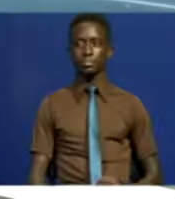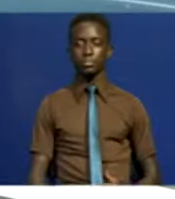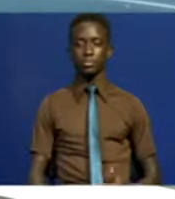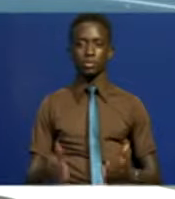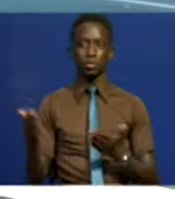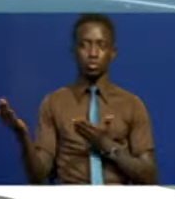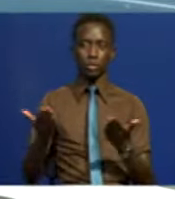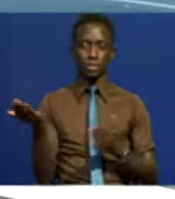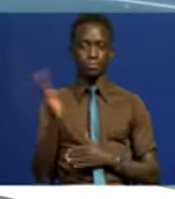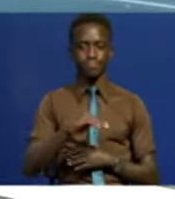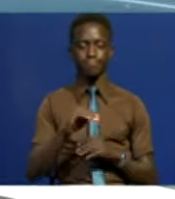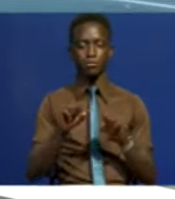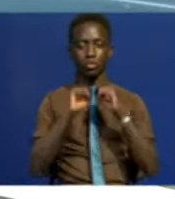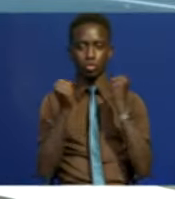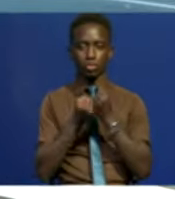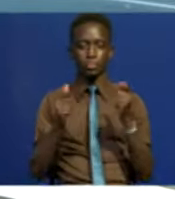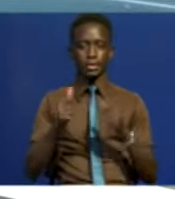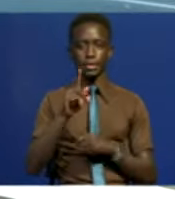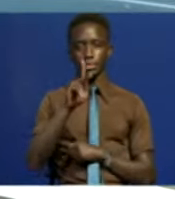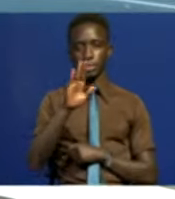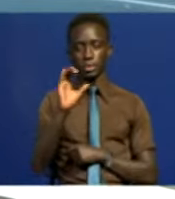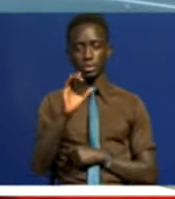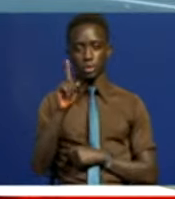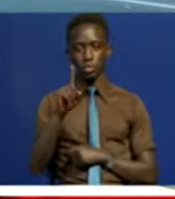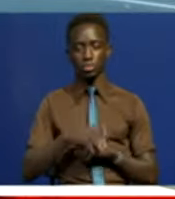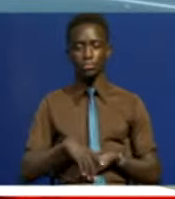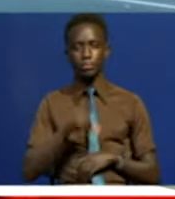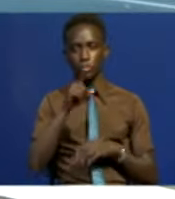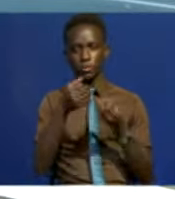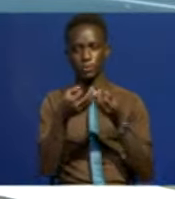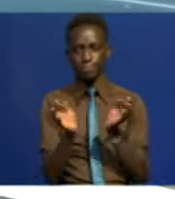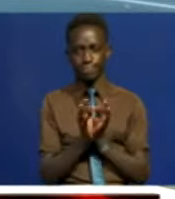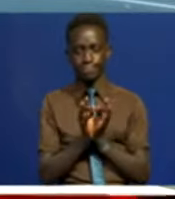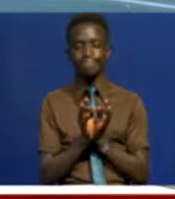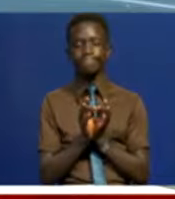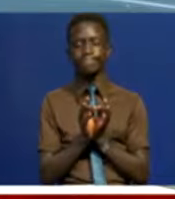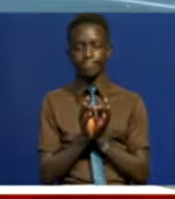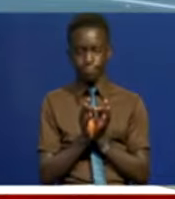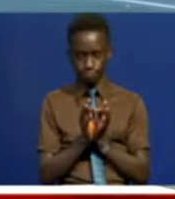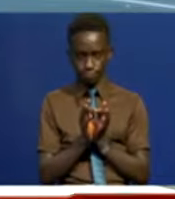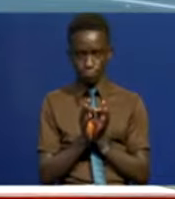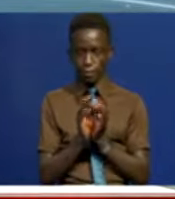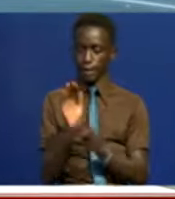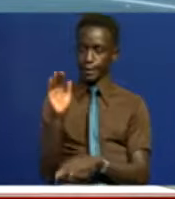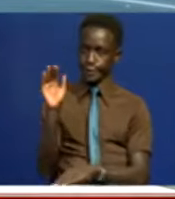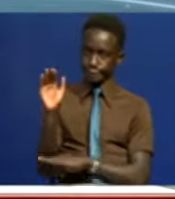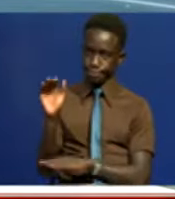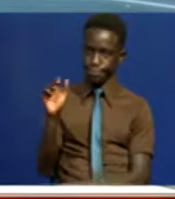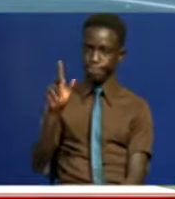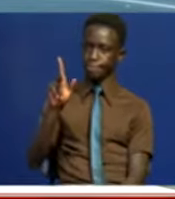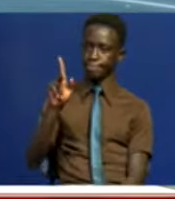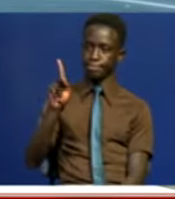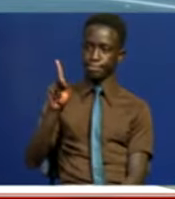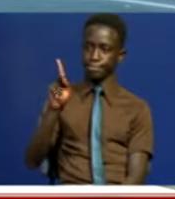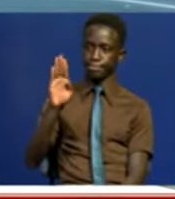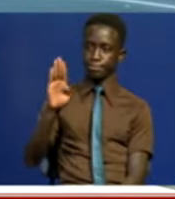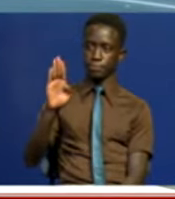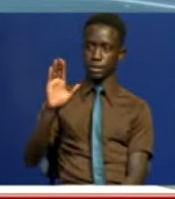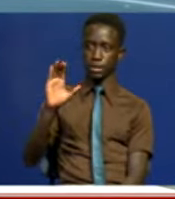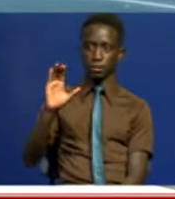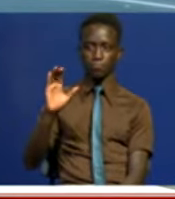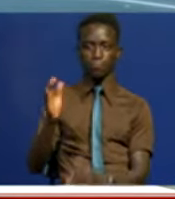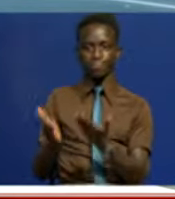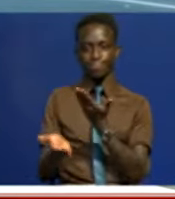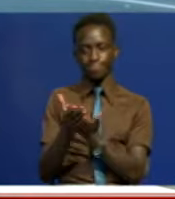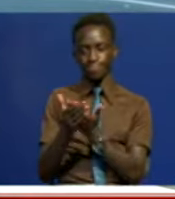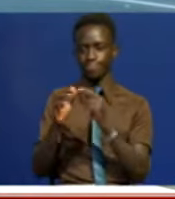Welcome back, our socials at KBC Channel 1. Now, our family has turned to KBC to help widen the search for their missing